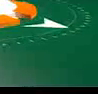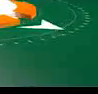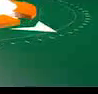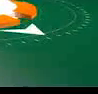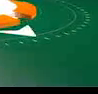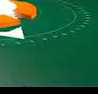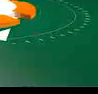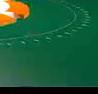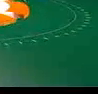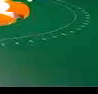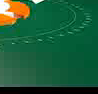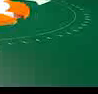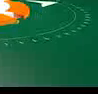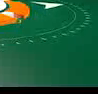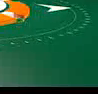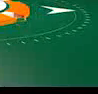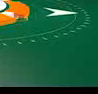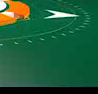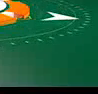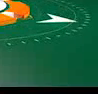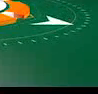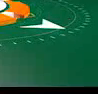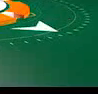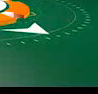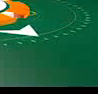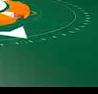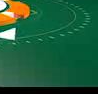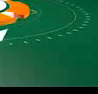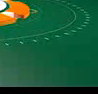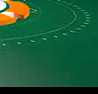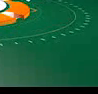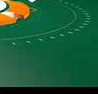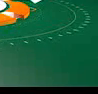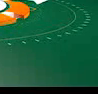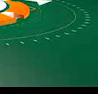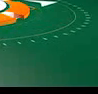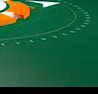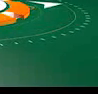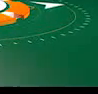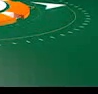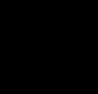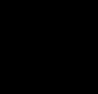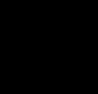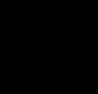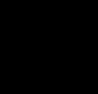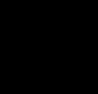chance. This is the only chance you get on earth. And once you leave, people who are left behind are supposed to celebrate your life.